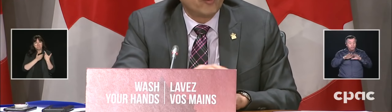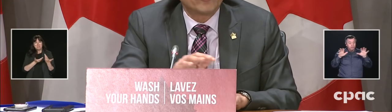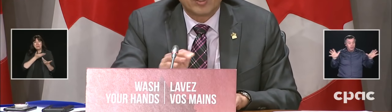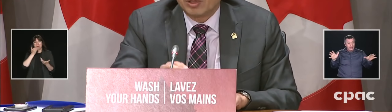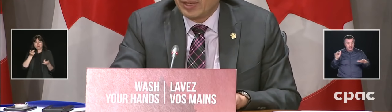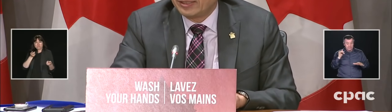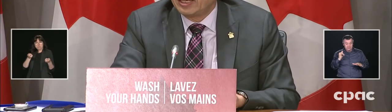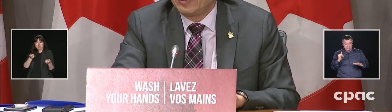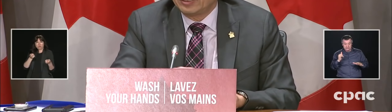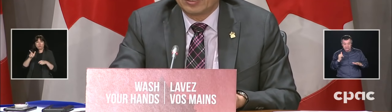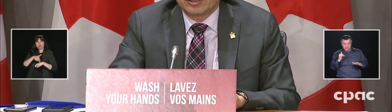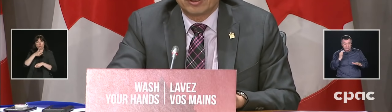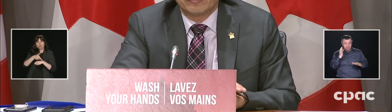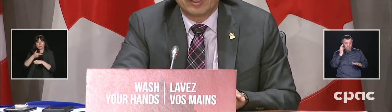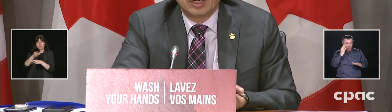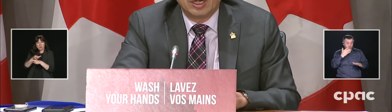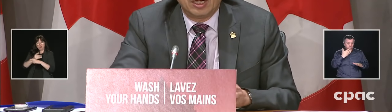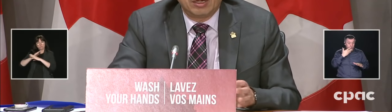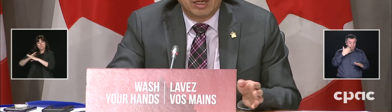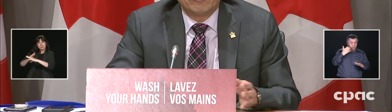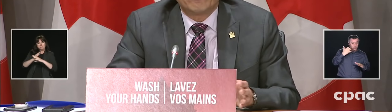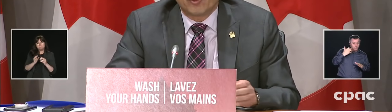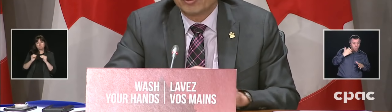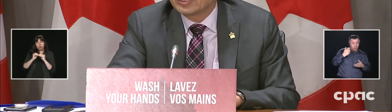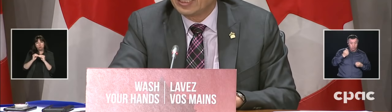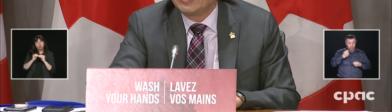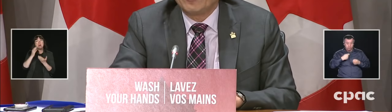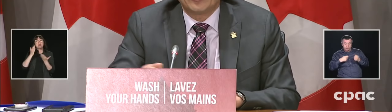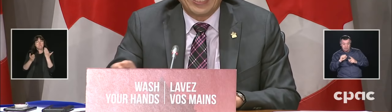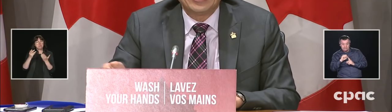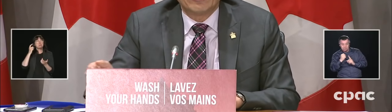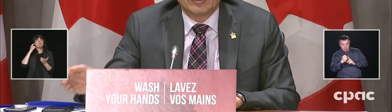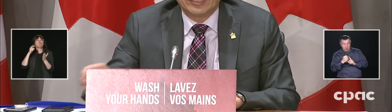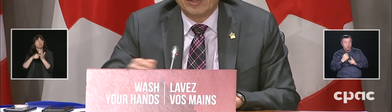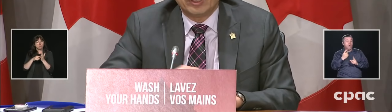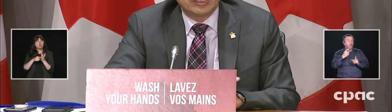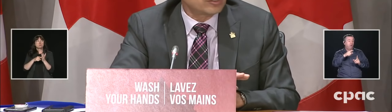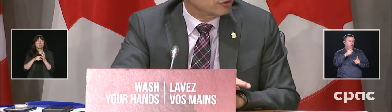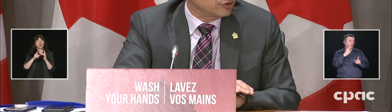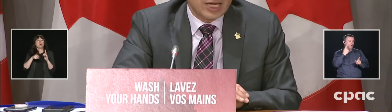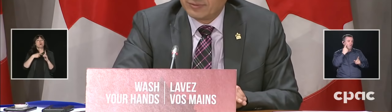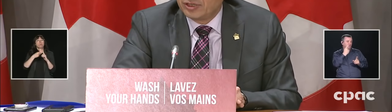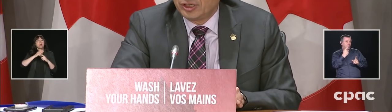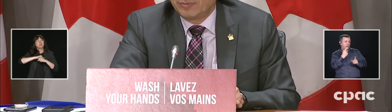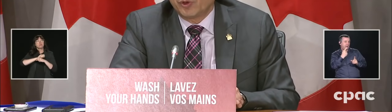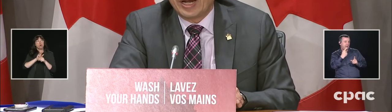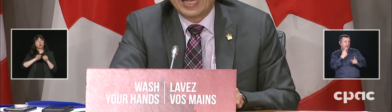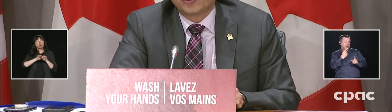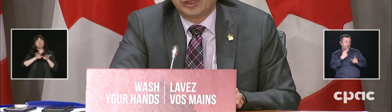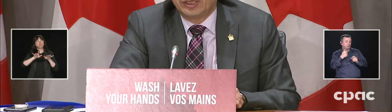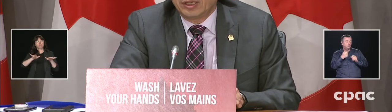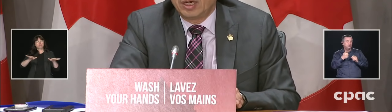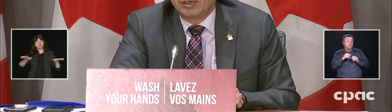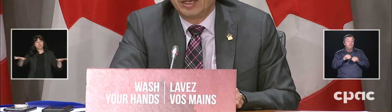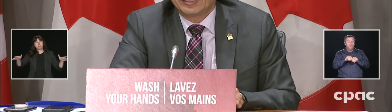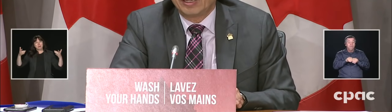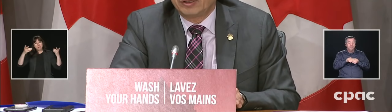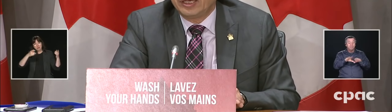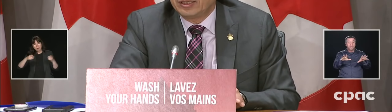as the overall pandemic unfolds, and at the very end of the day, when, as Dr. Tam said, you can more